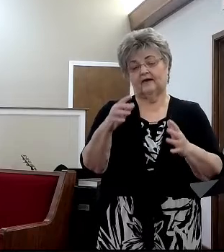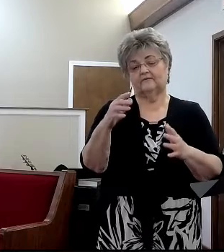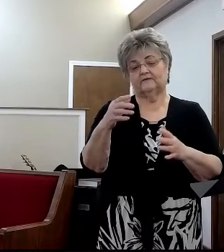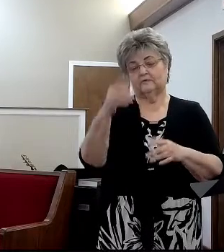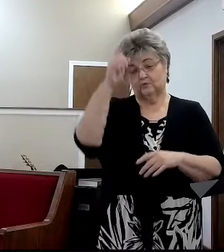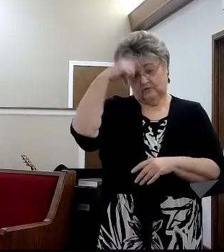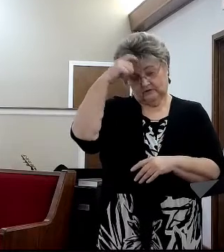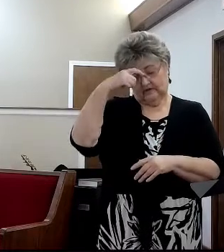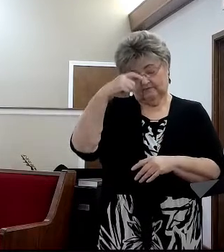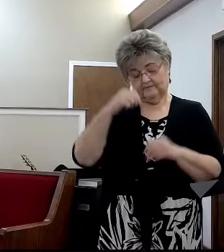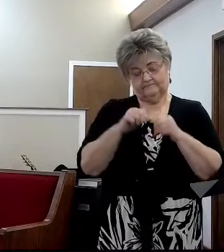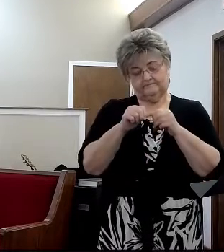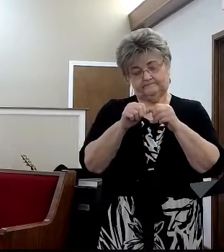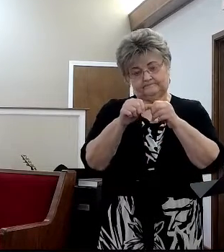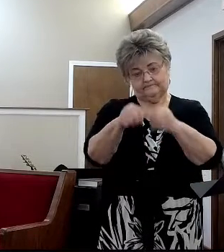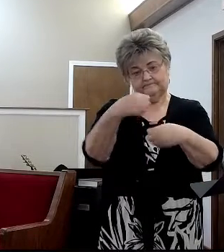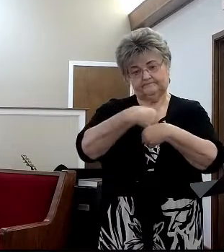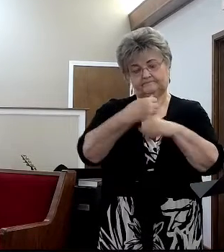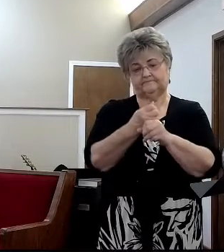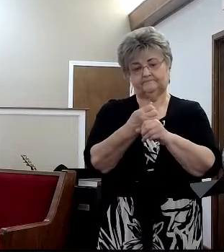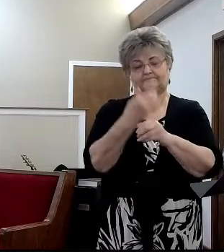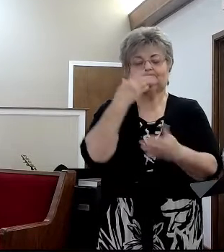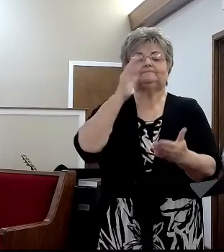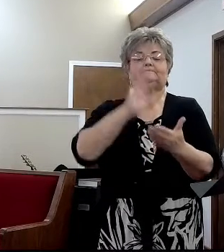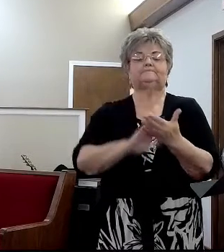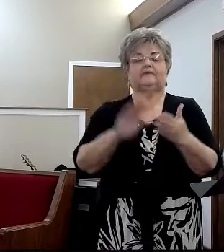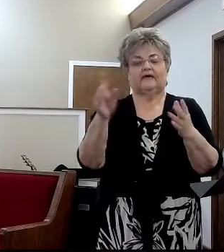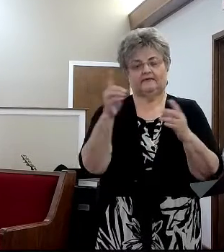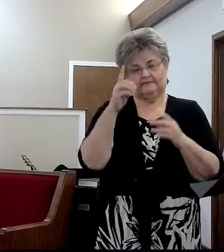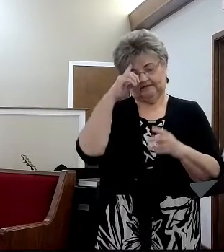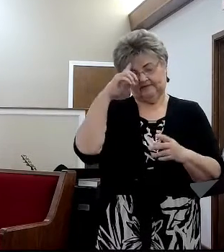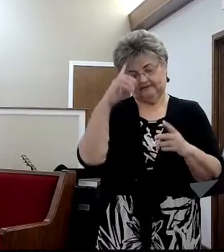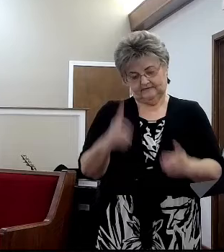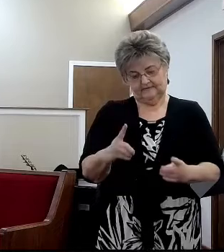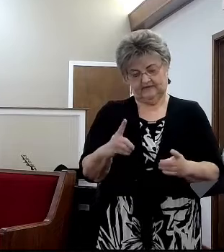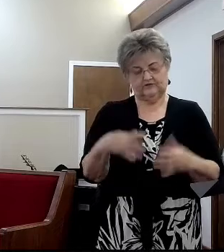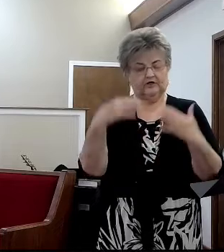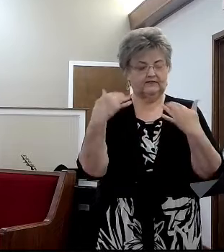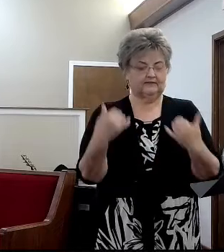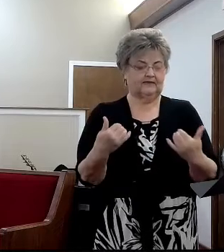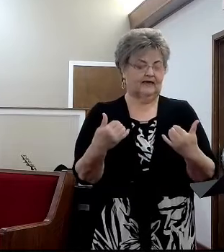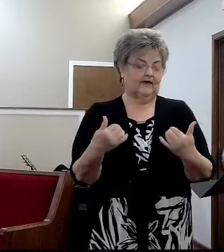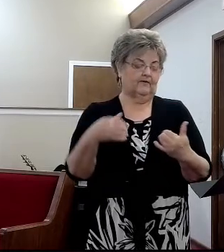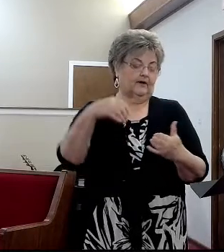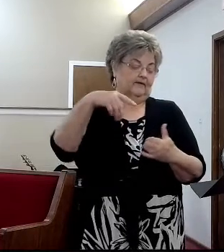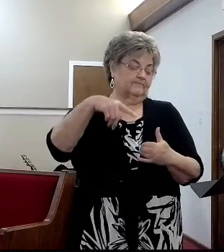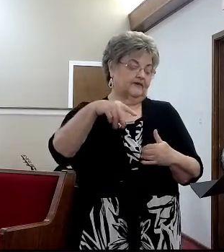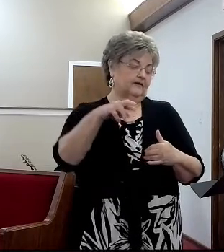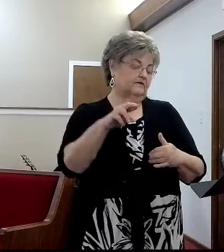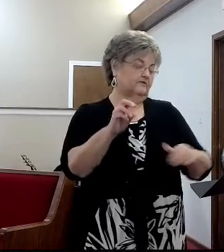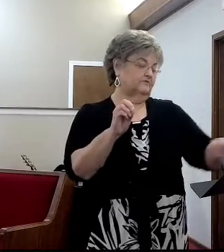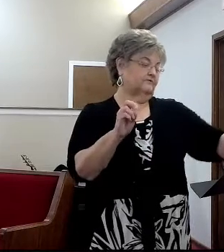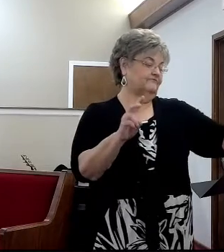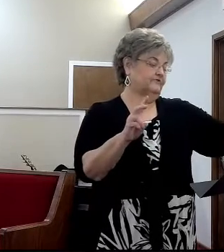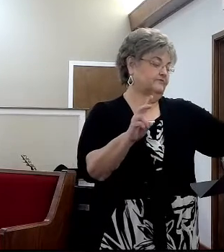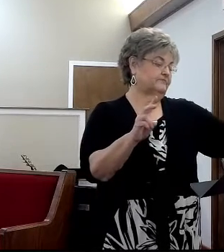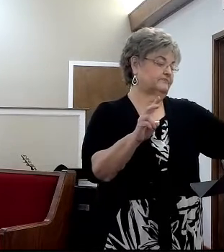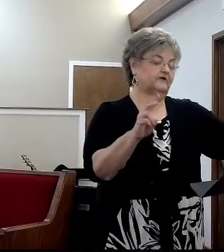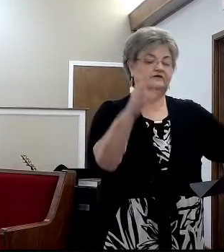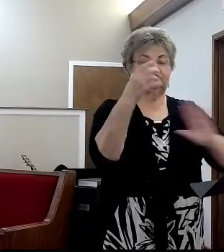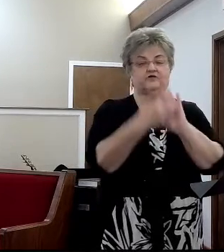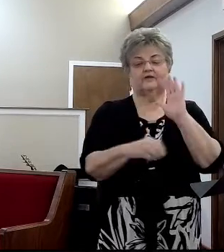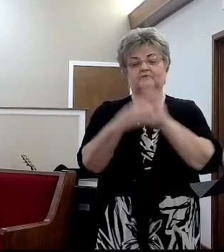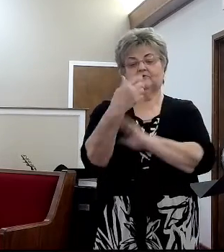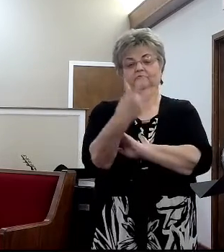decisions. So we're here in Proverbs. So let's turn to 3, verse 17.